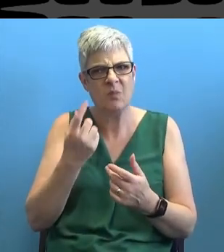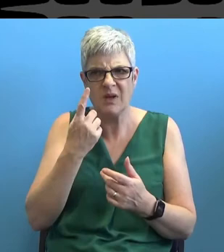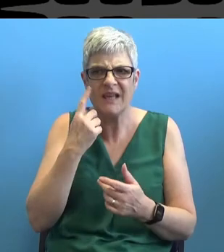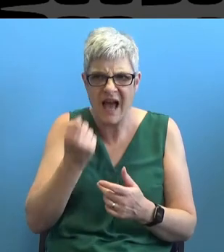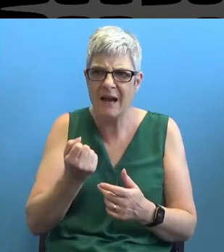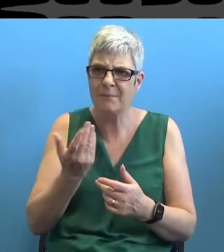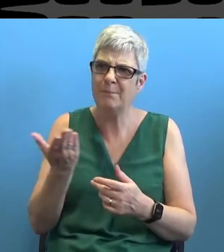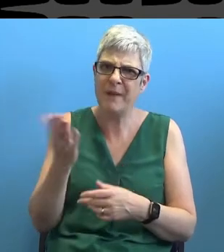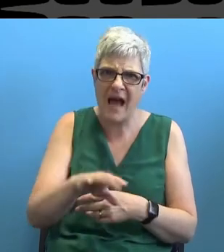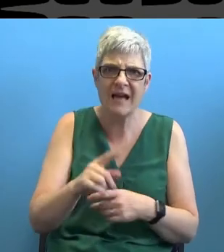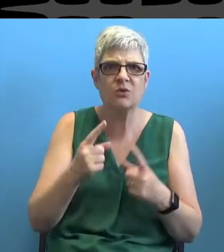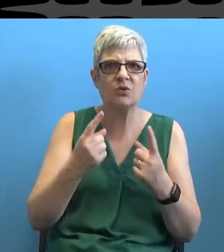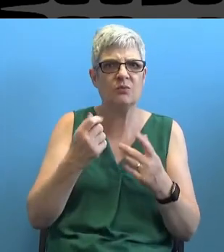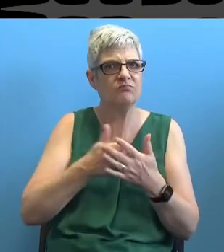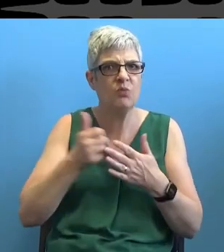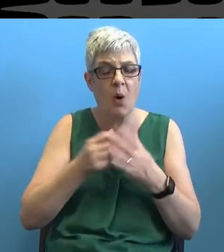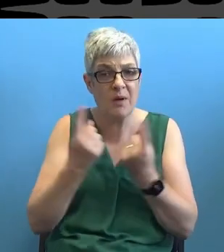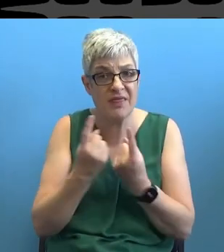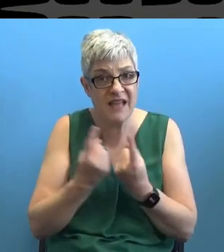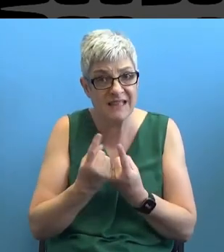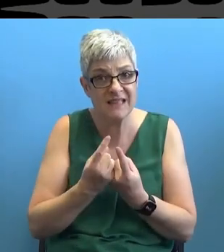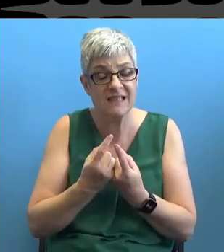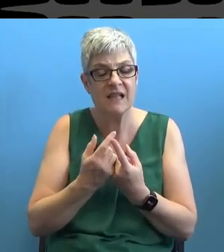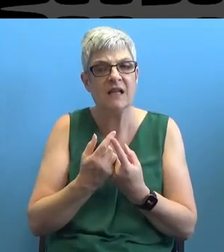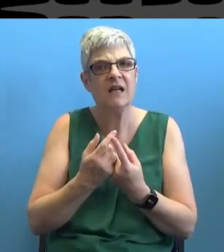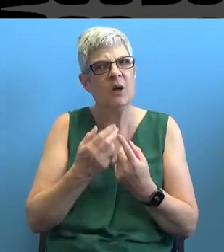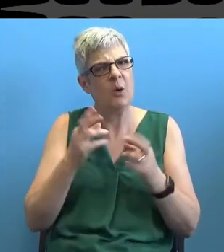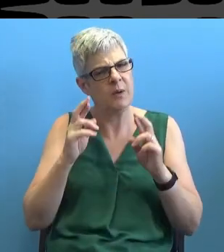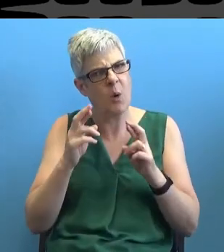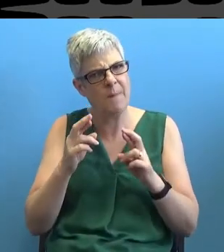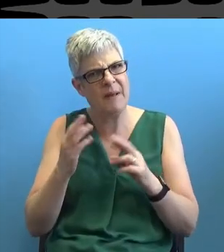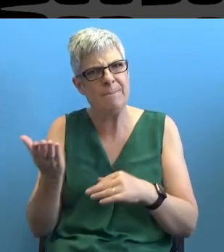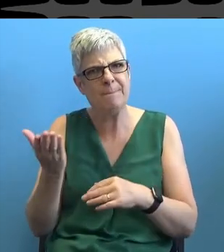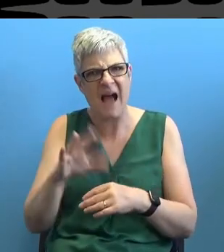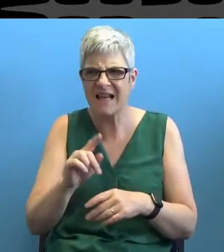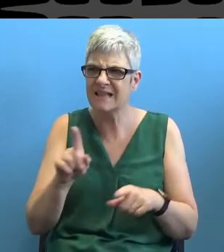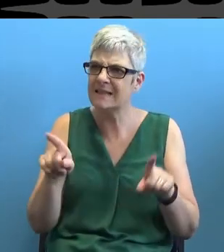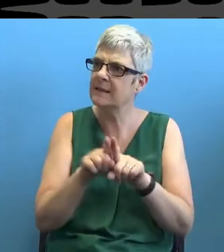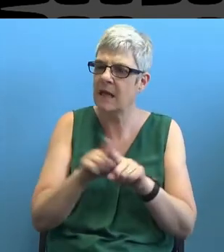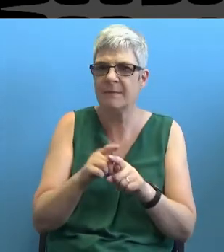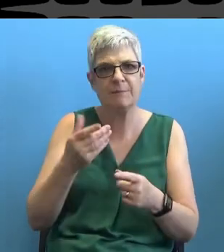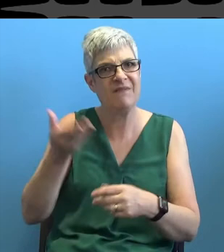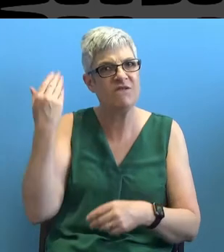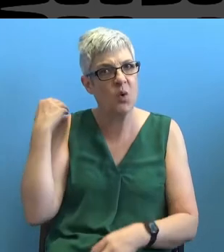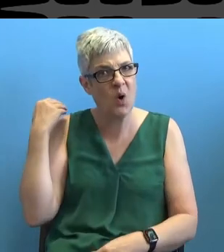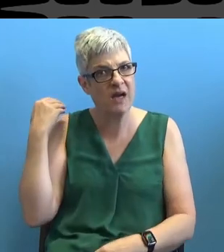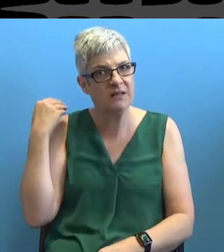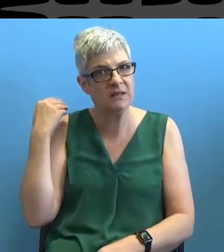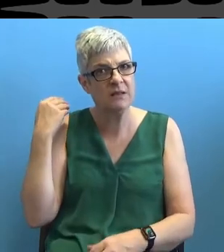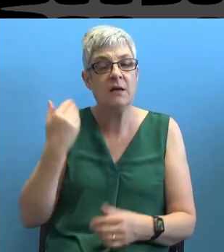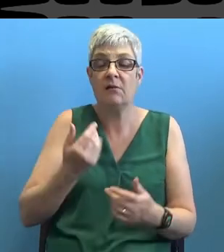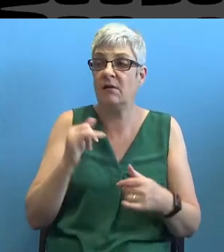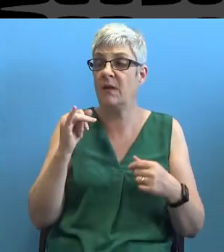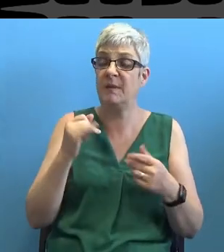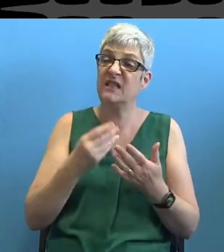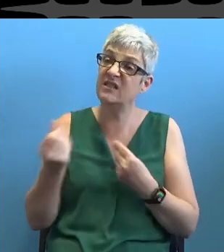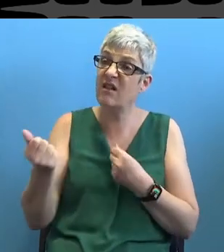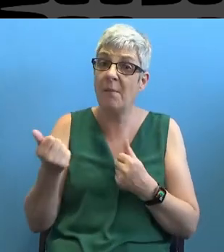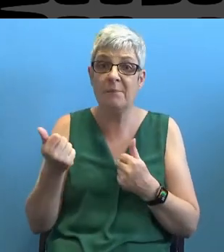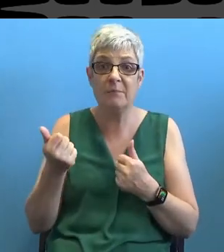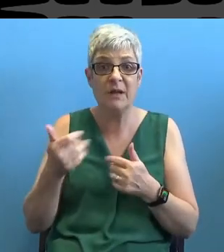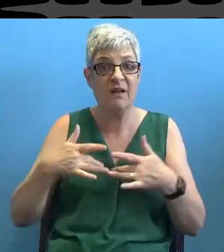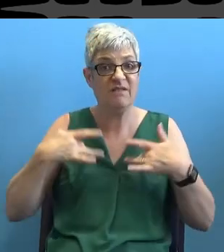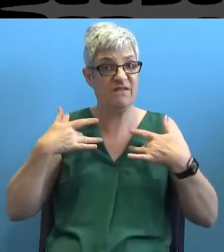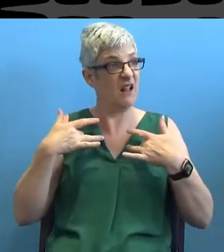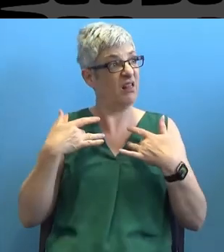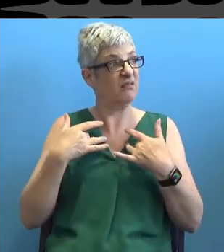Are we hoping simply to return to what was before? Or maybe some have got the taste for watching services